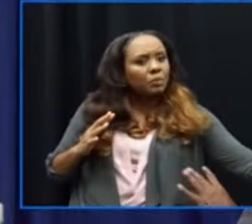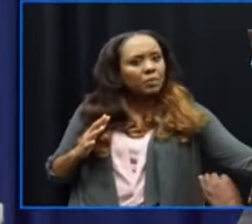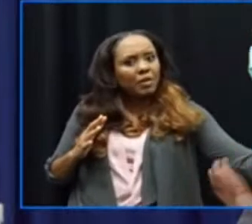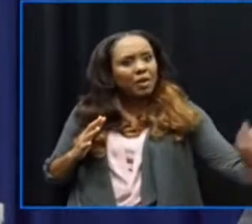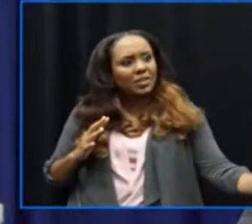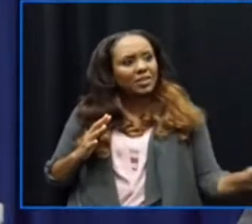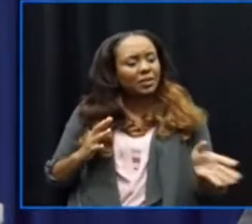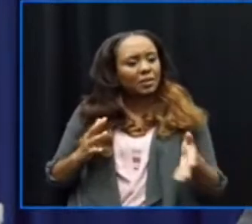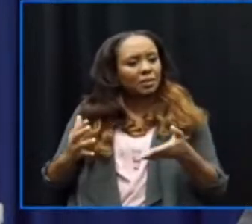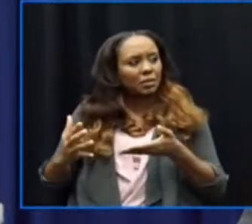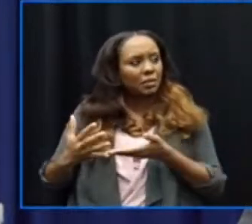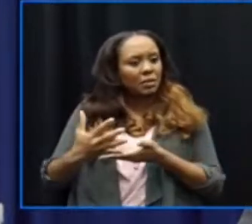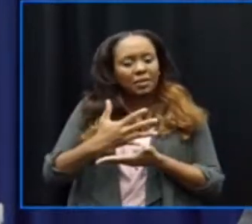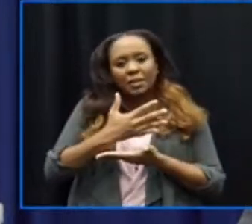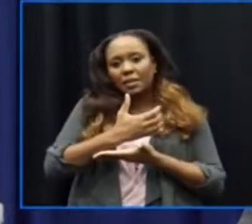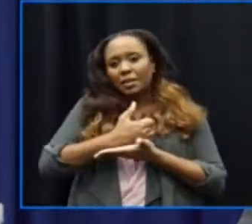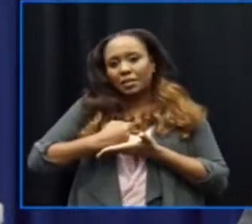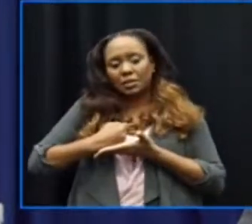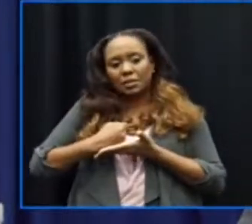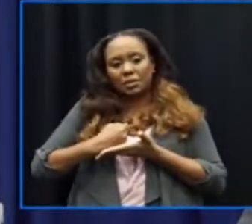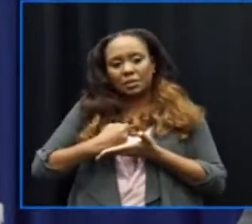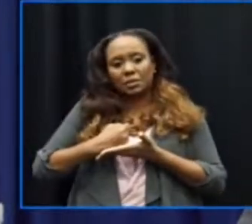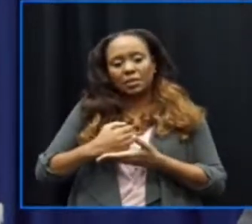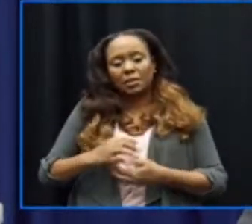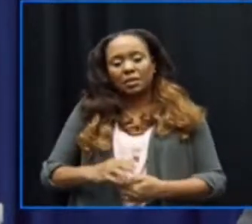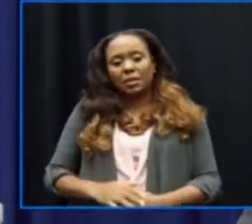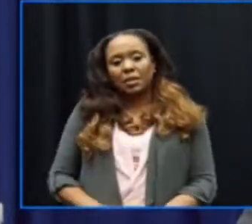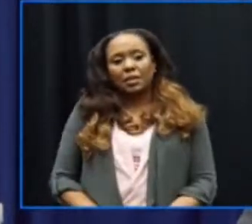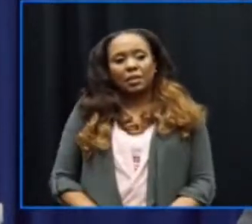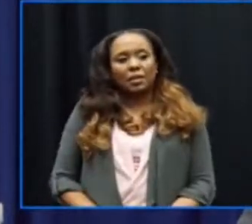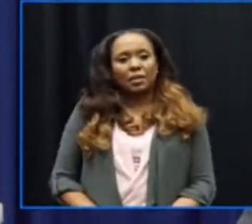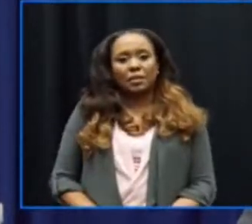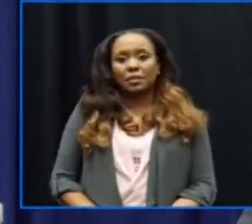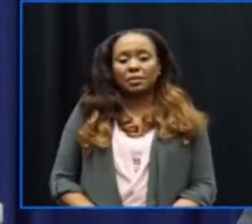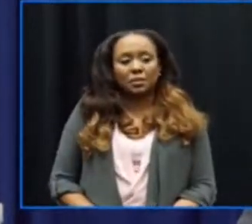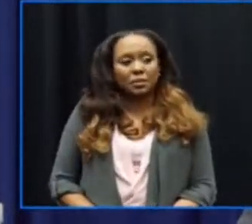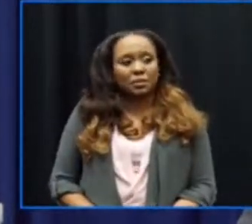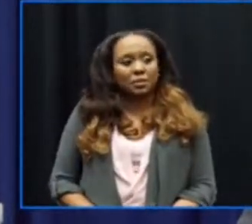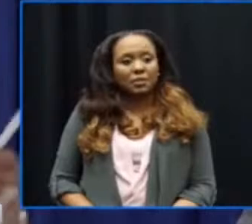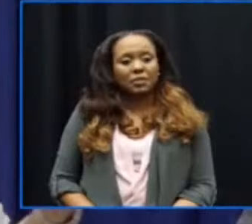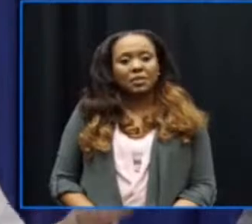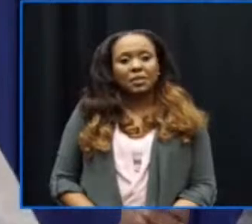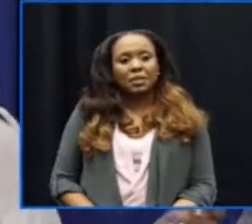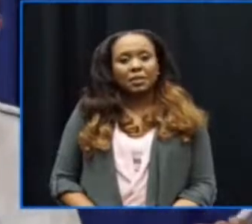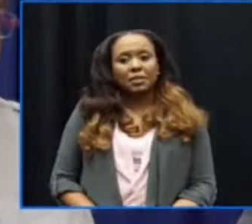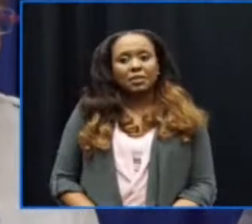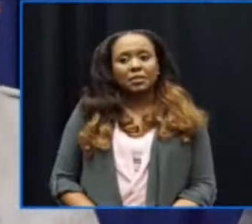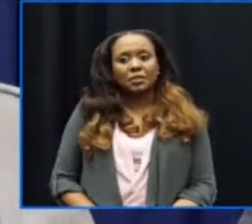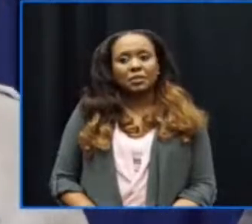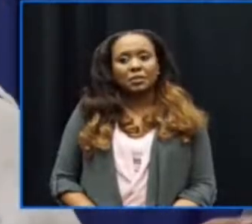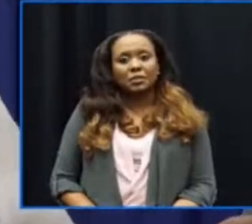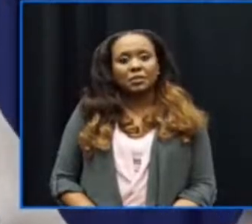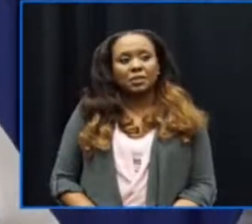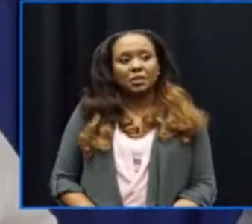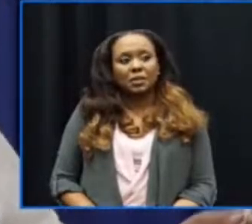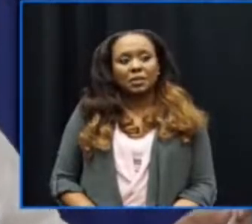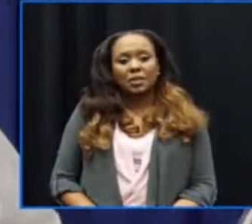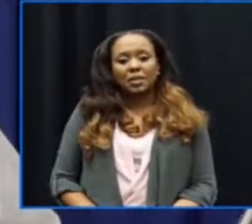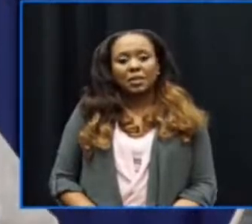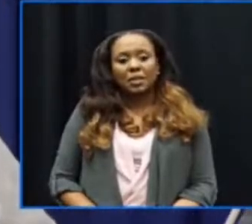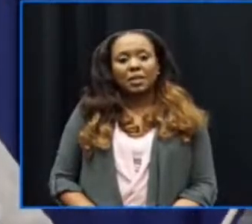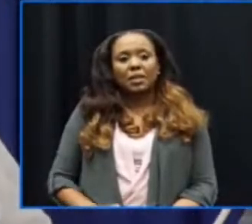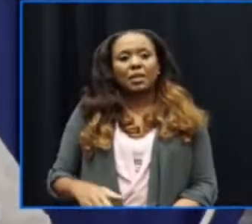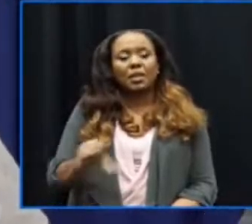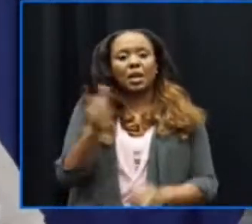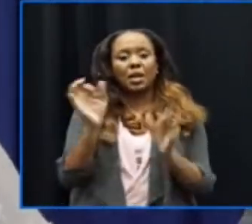contributors. And I say that because that's not the only variable. Of course, growth rate and other things matter as well, and expenditure